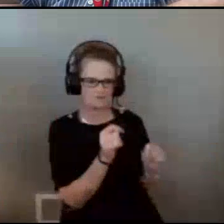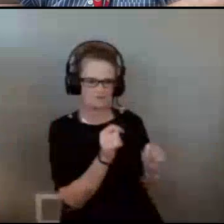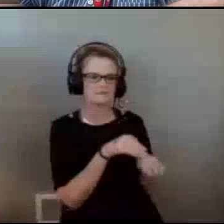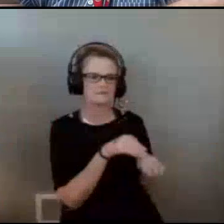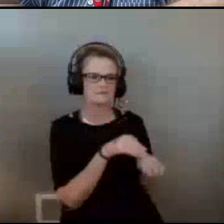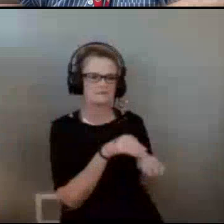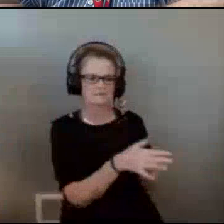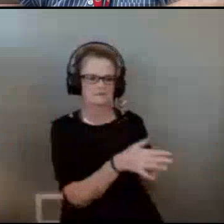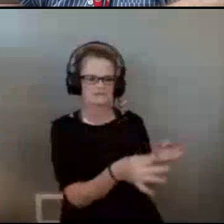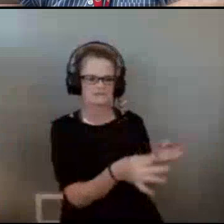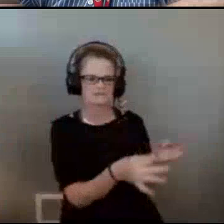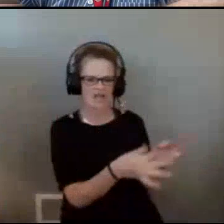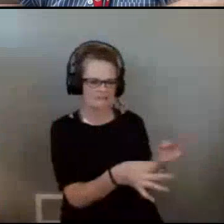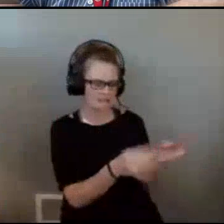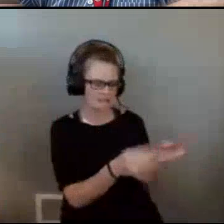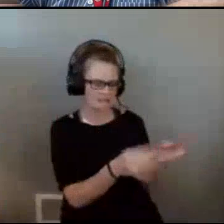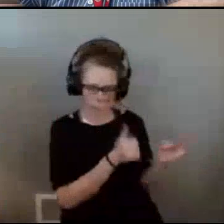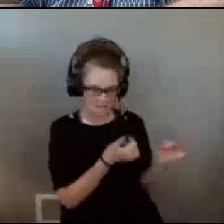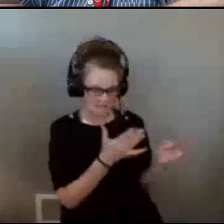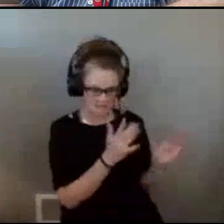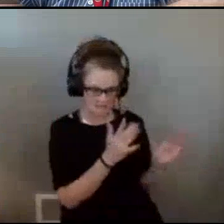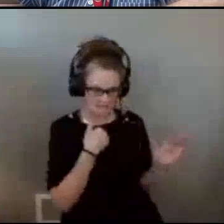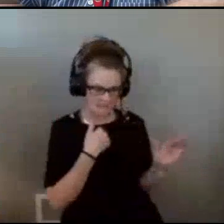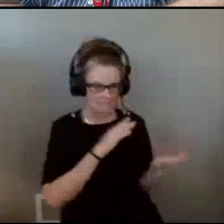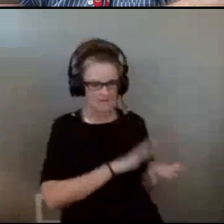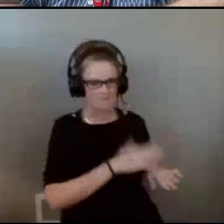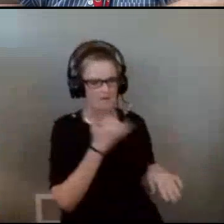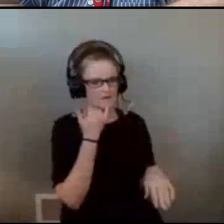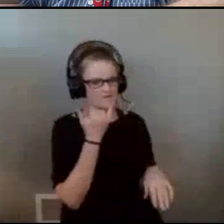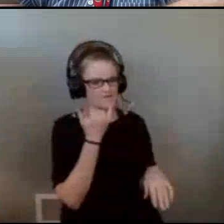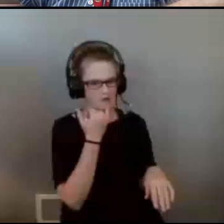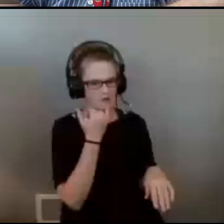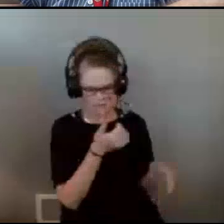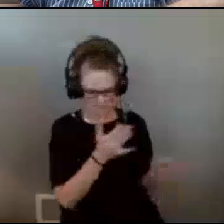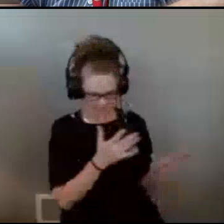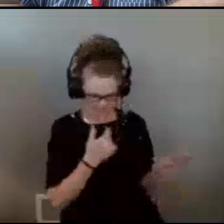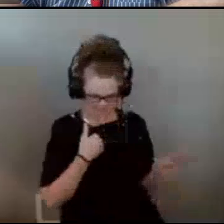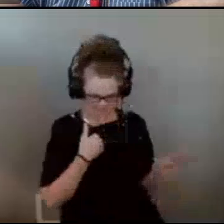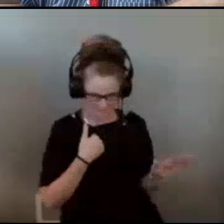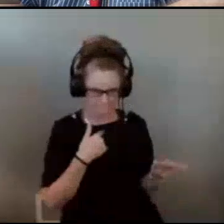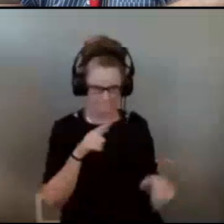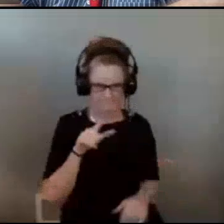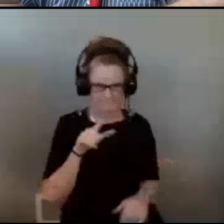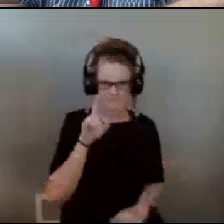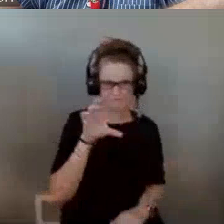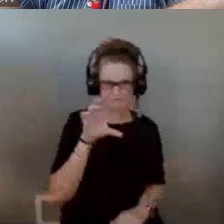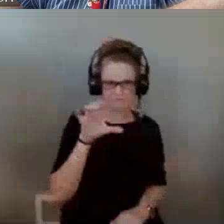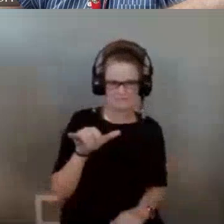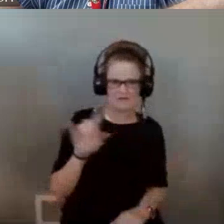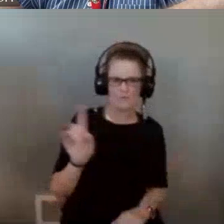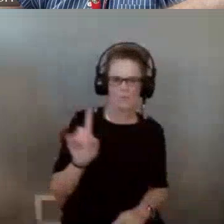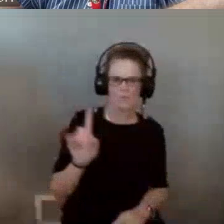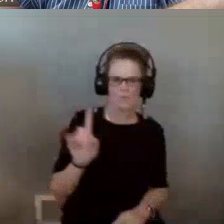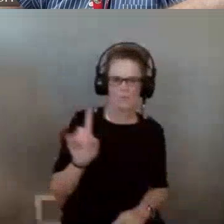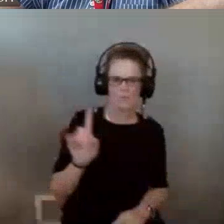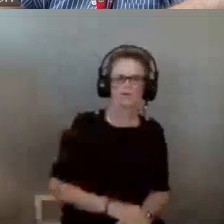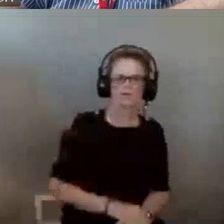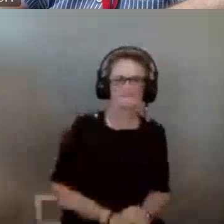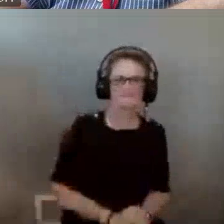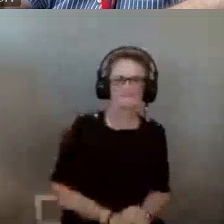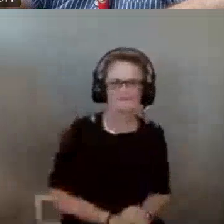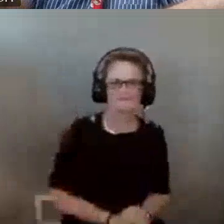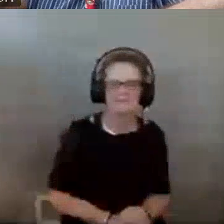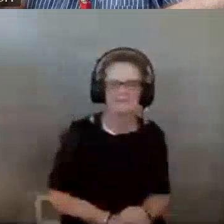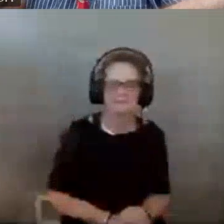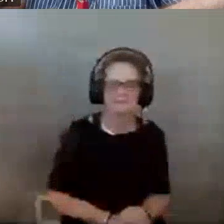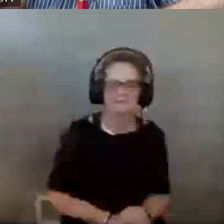chat message, but I'm on my phone and it wouldn't let me. Lucy, where are you calling from? I feel I'm like calling from